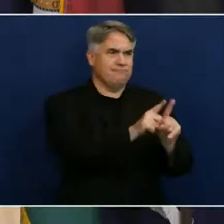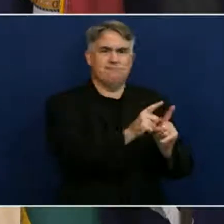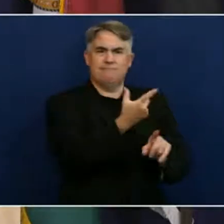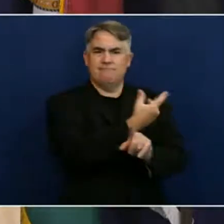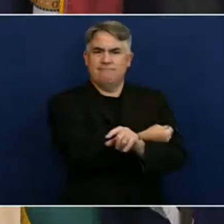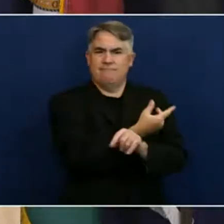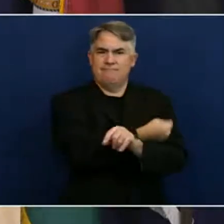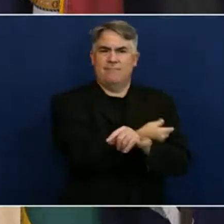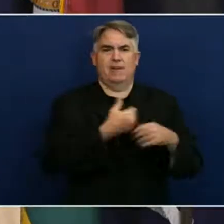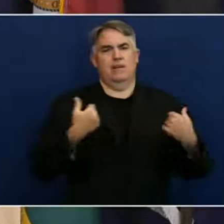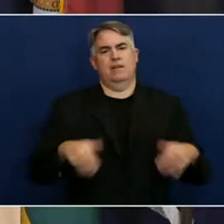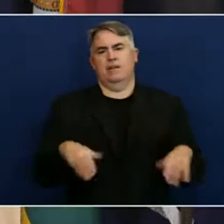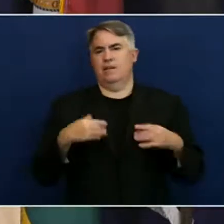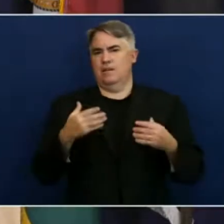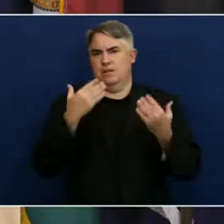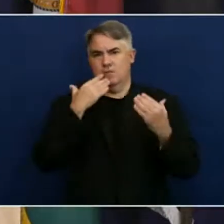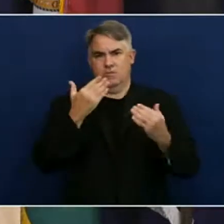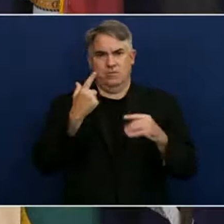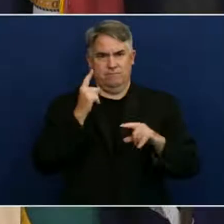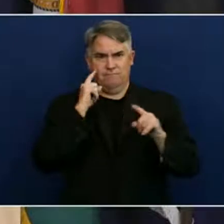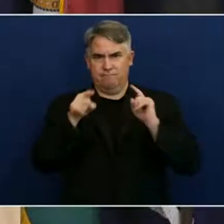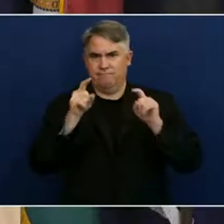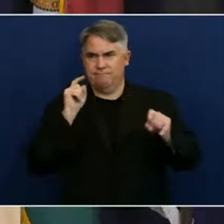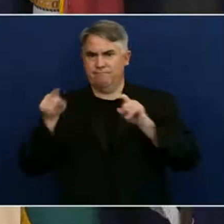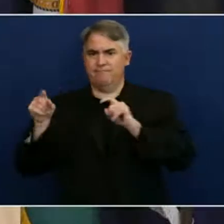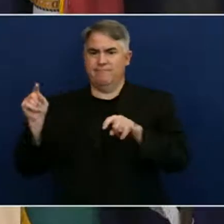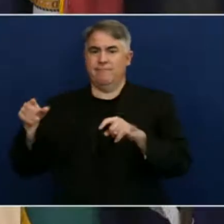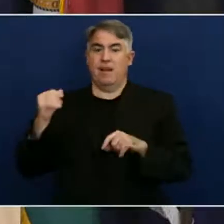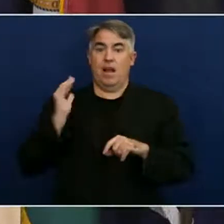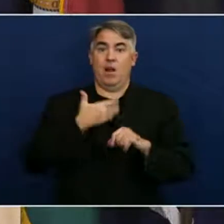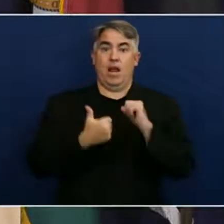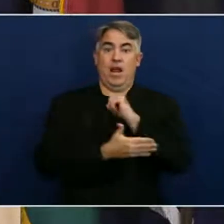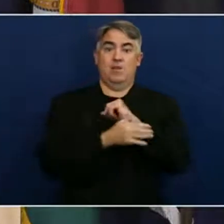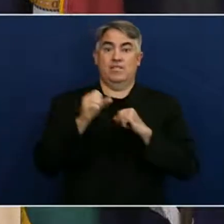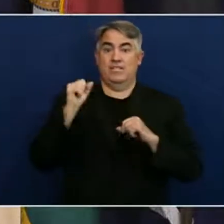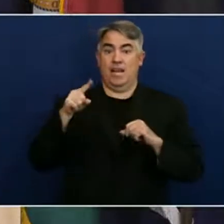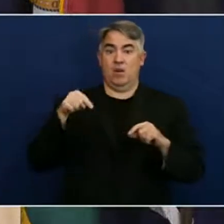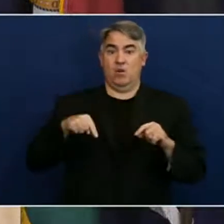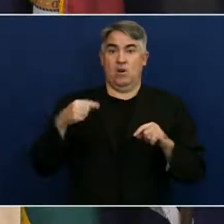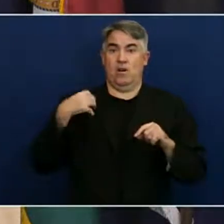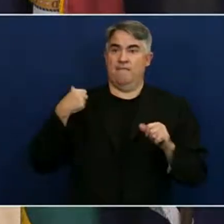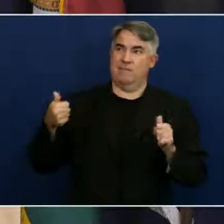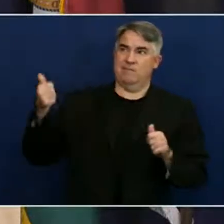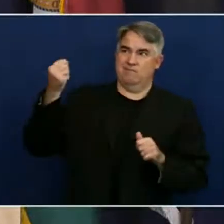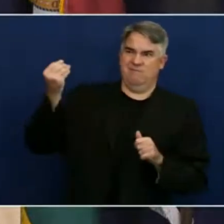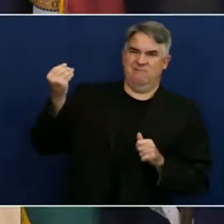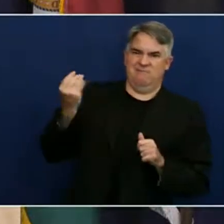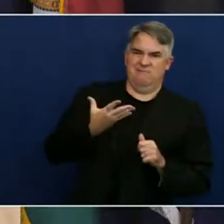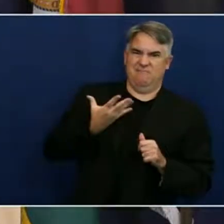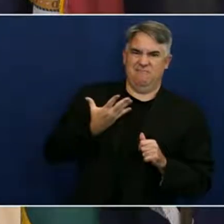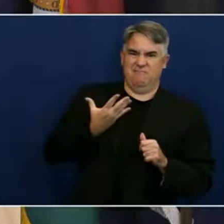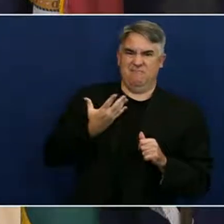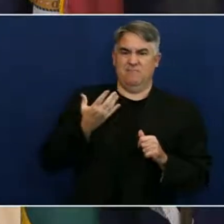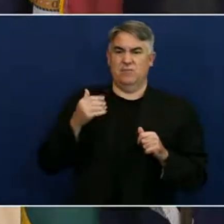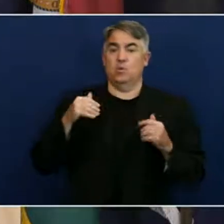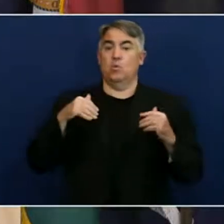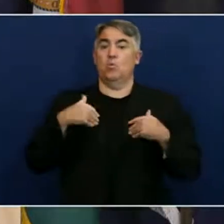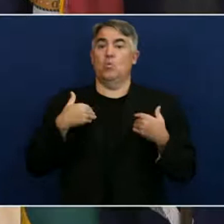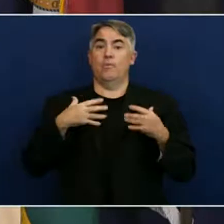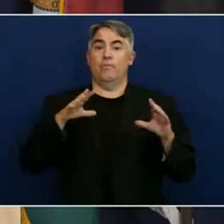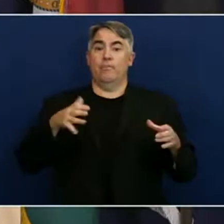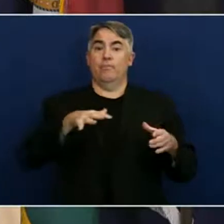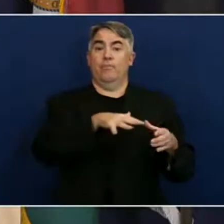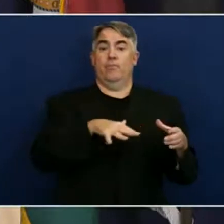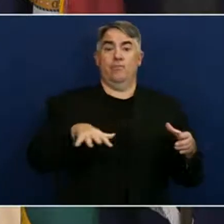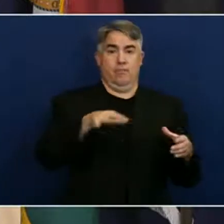locations. According to our county health officer, young people 18 and under are having an increase in the percentage, of the cases. The